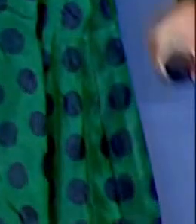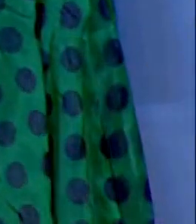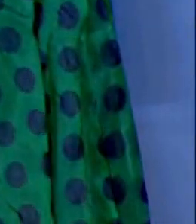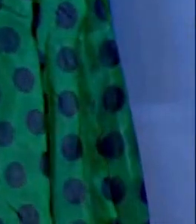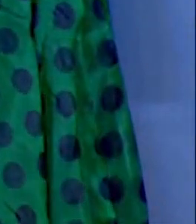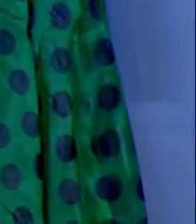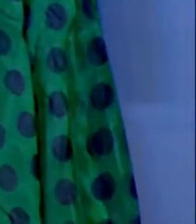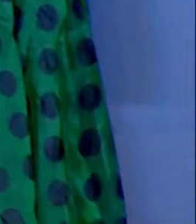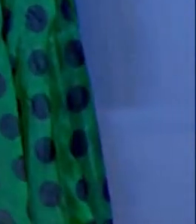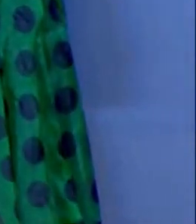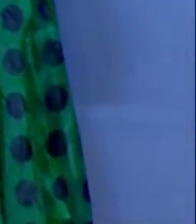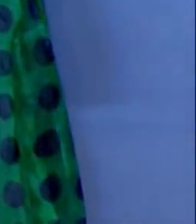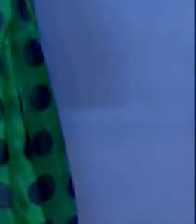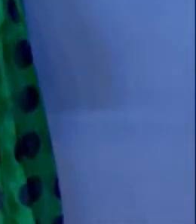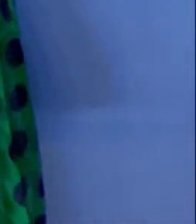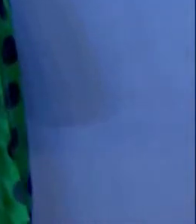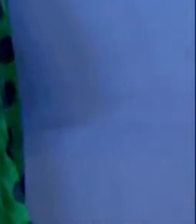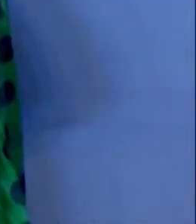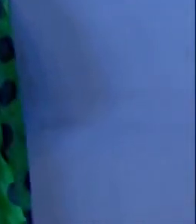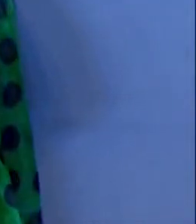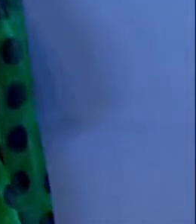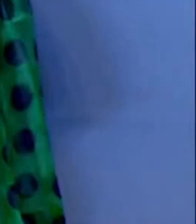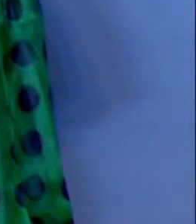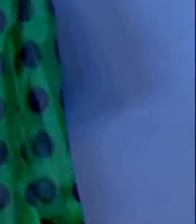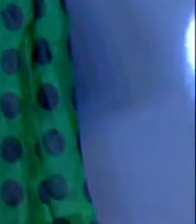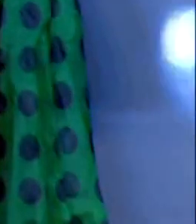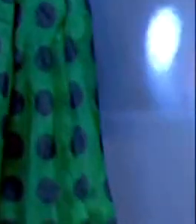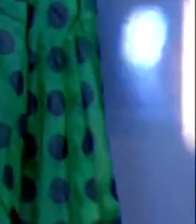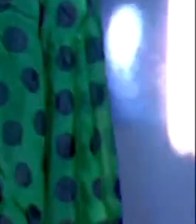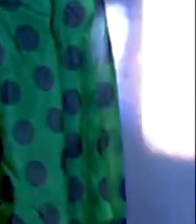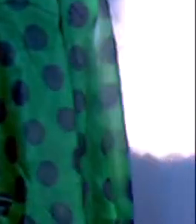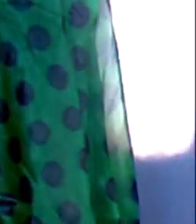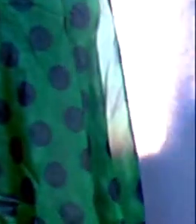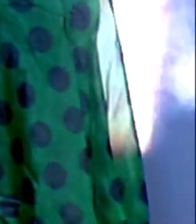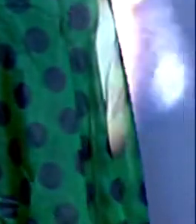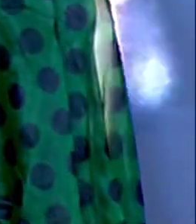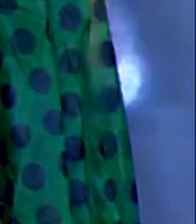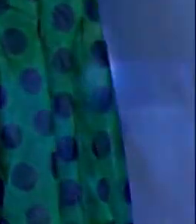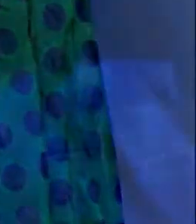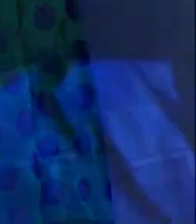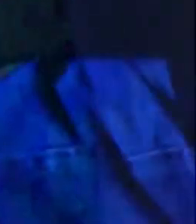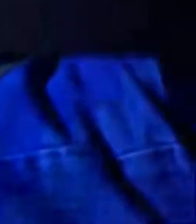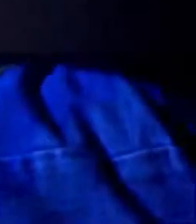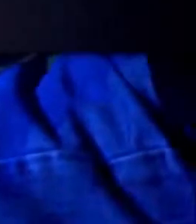down from glory. Tell them many things.